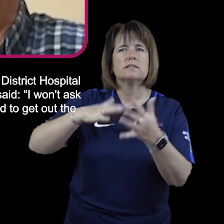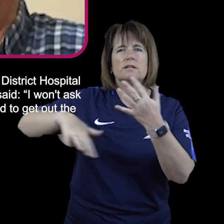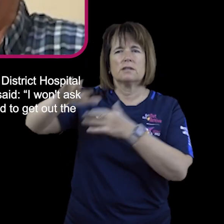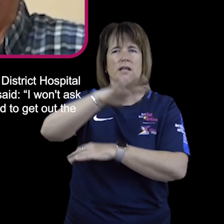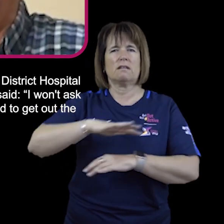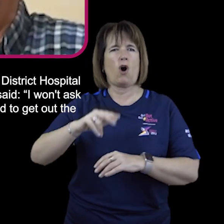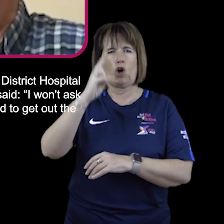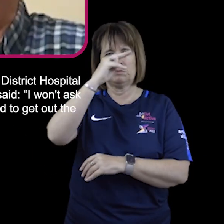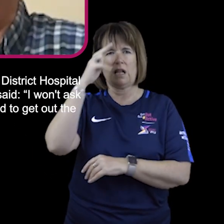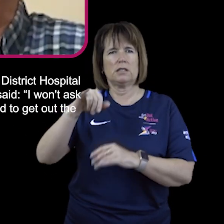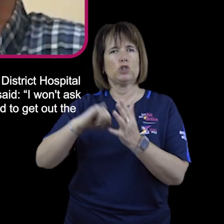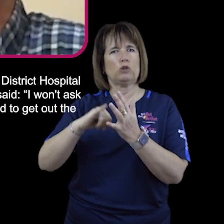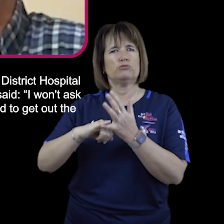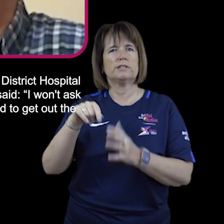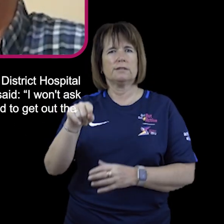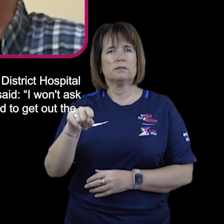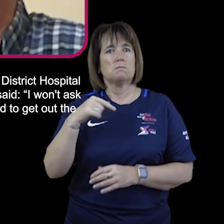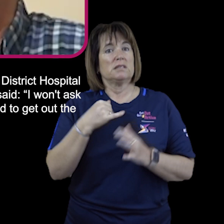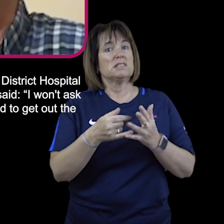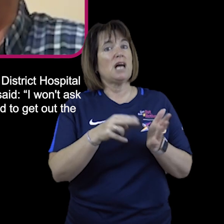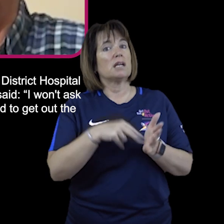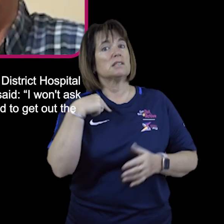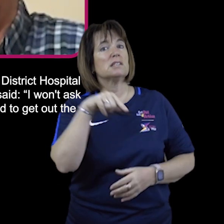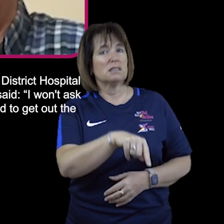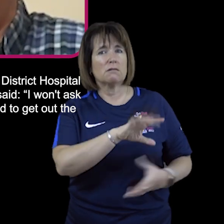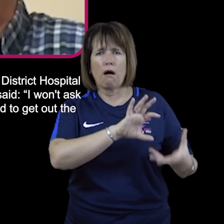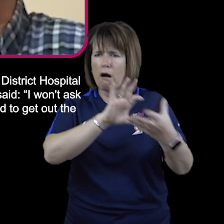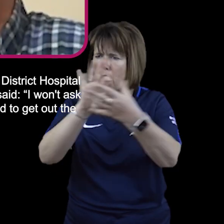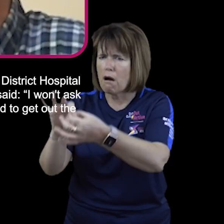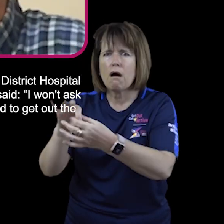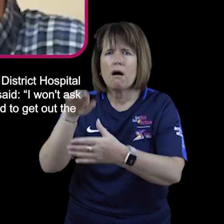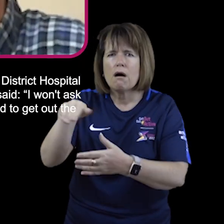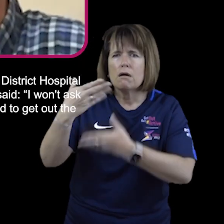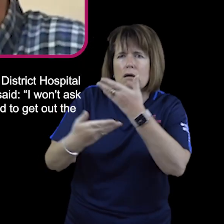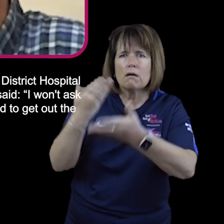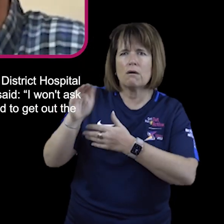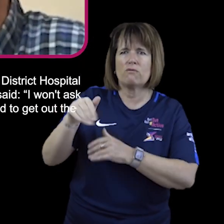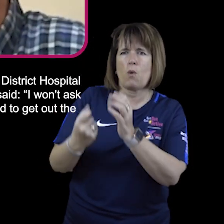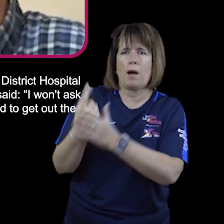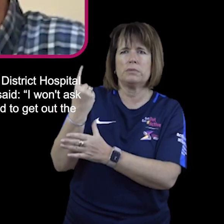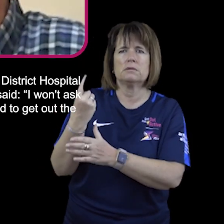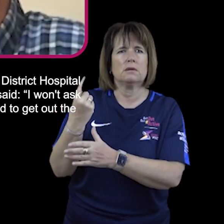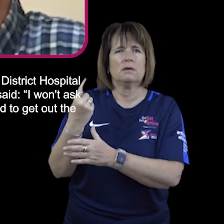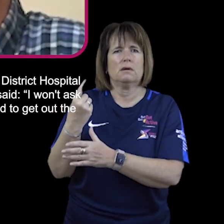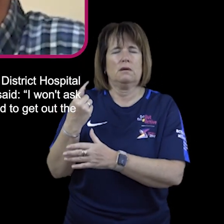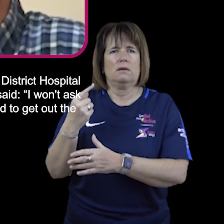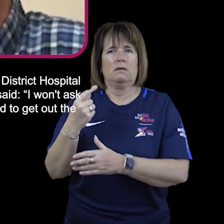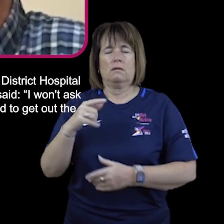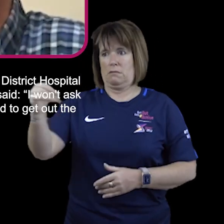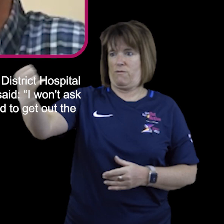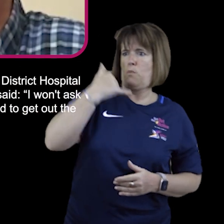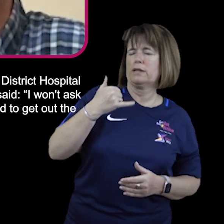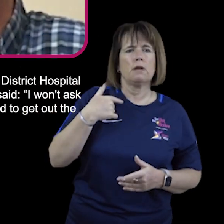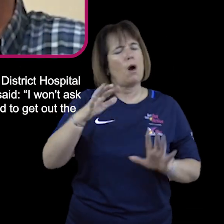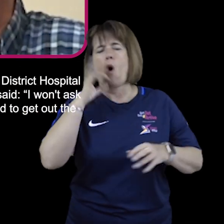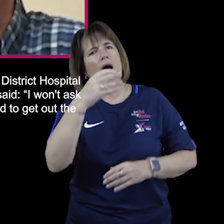Salisbury. And my son had been in contact with him. And he actually phoned me up and said, I won't ask